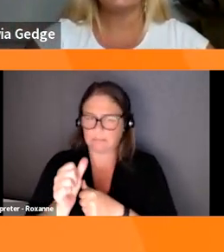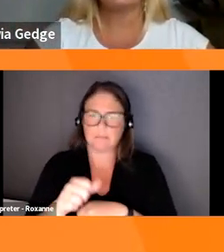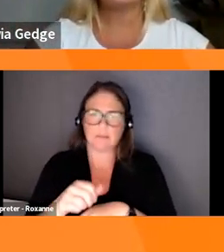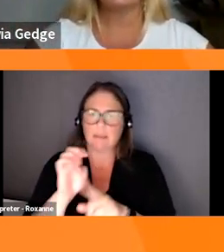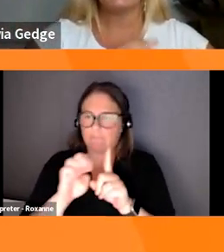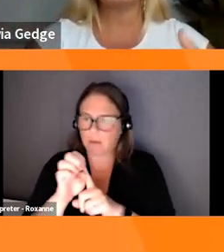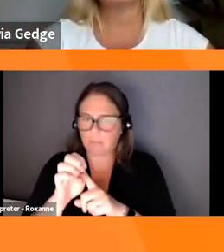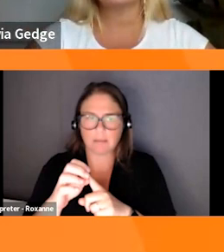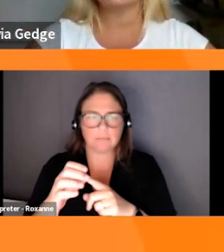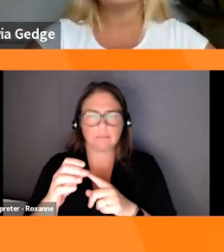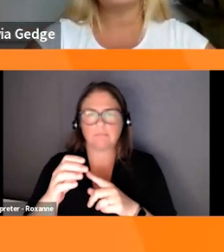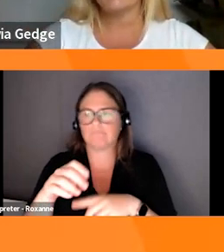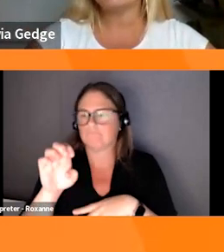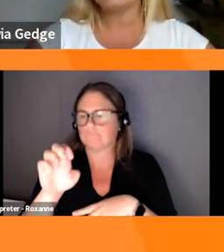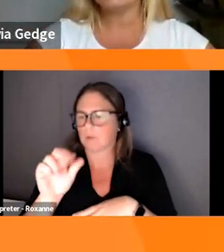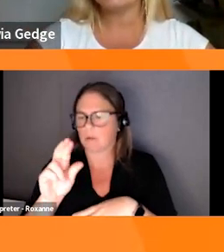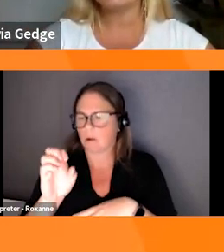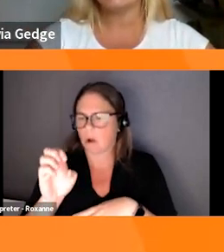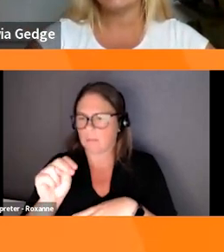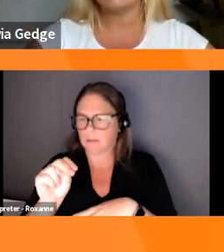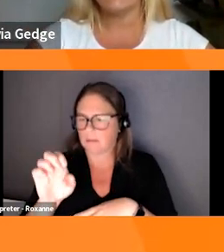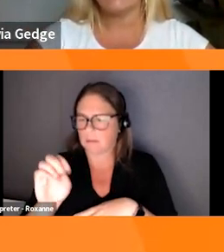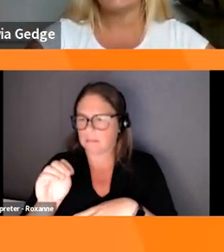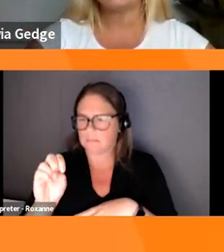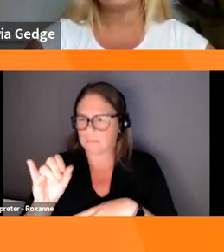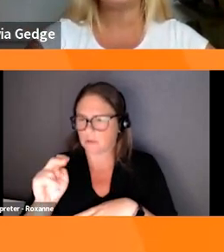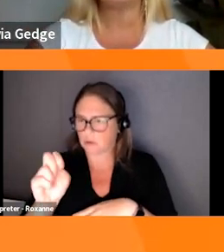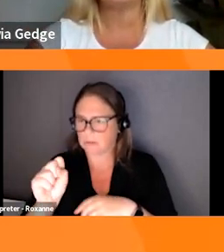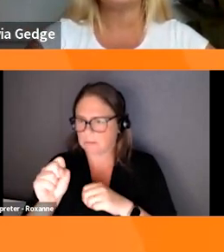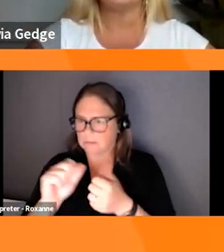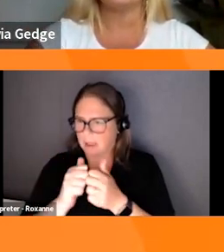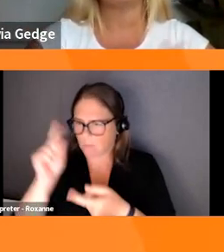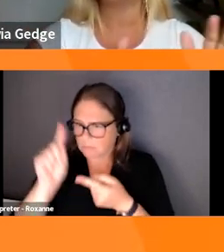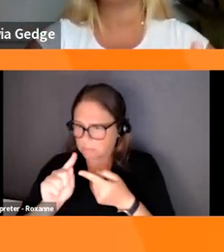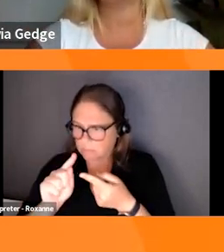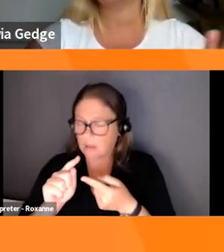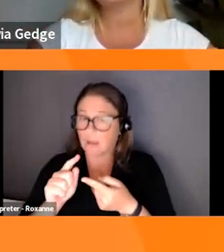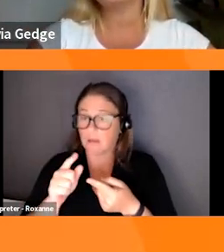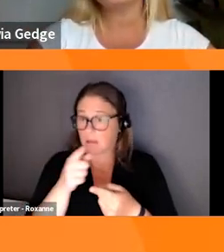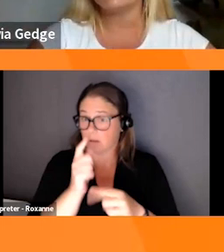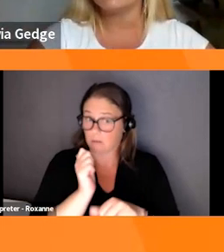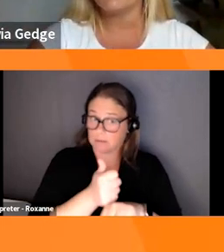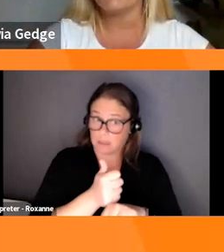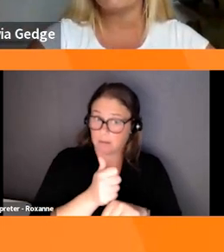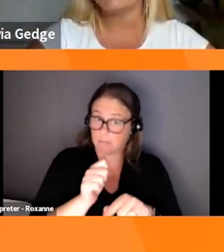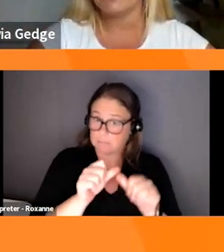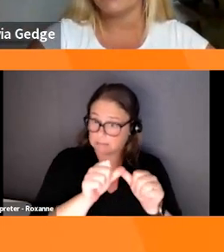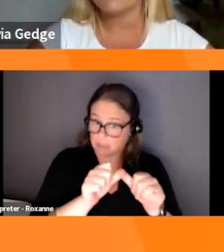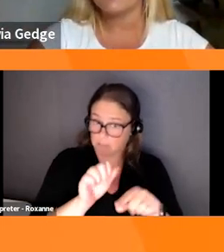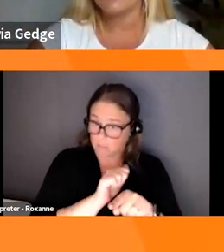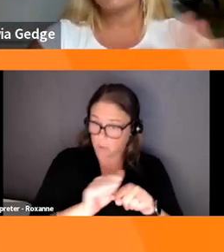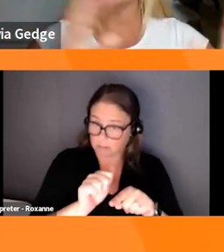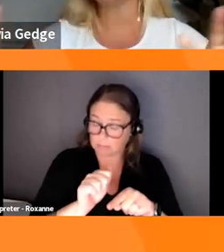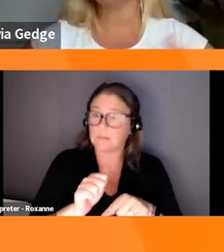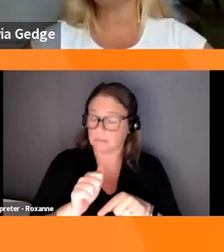emissions. So having sustainable practices can as well help to reduce the risk or potential liabilities from